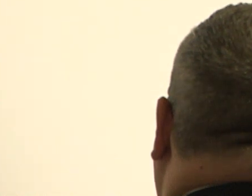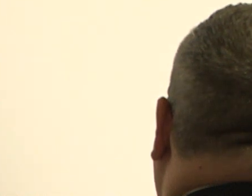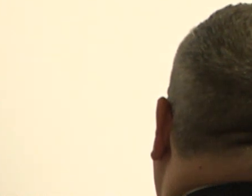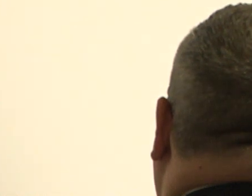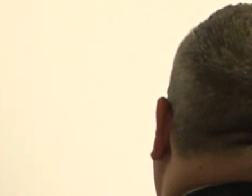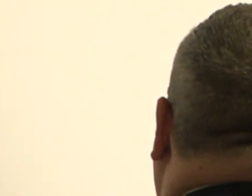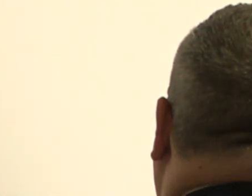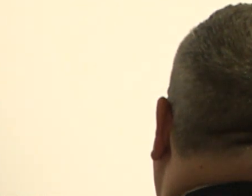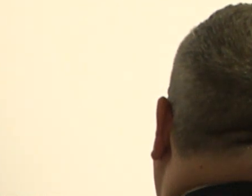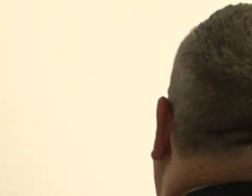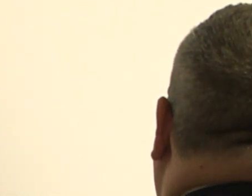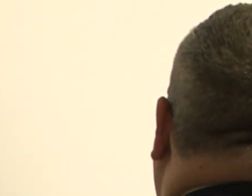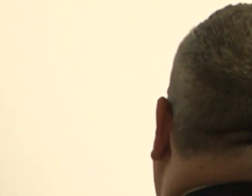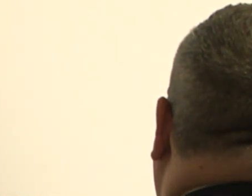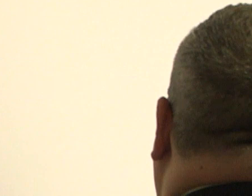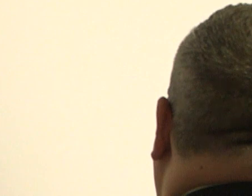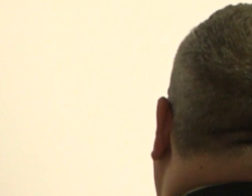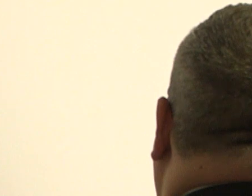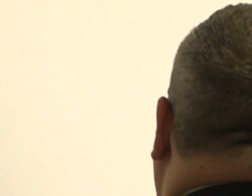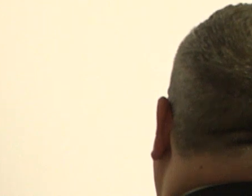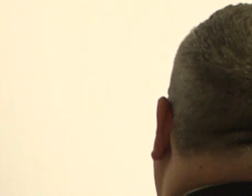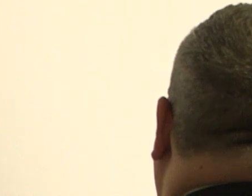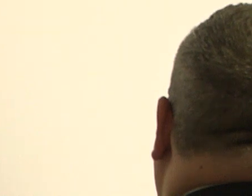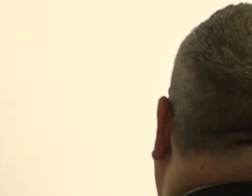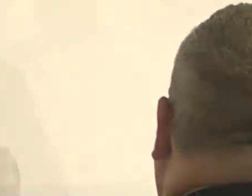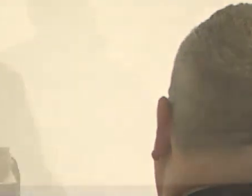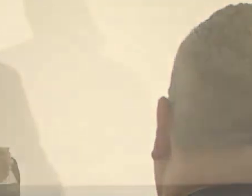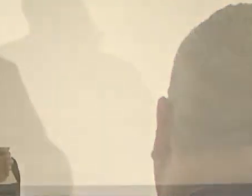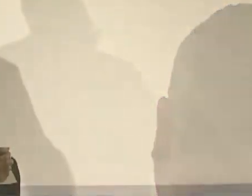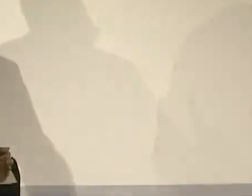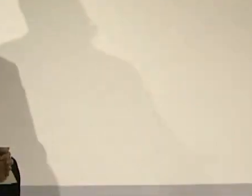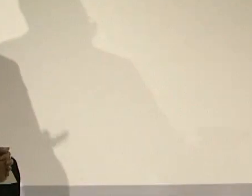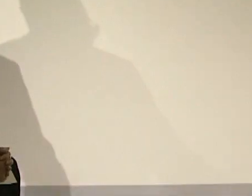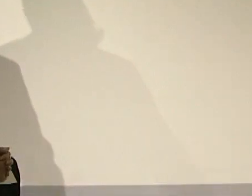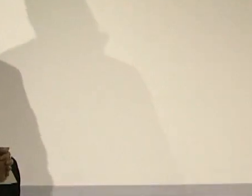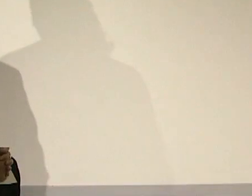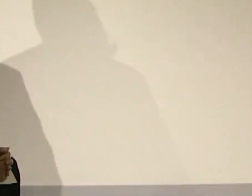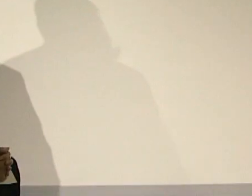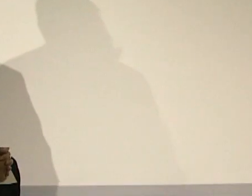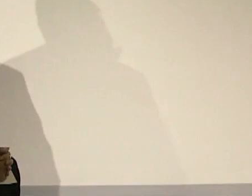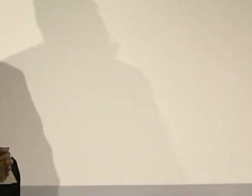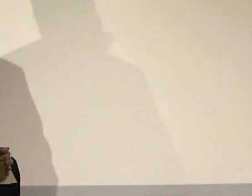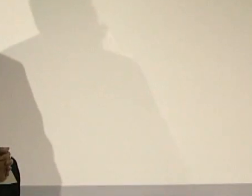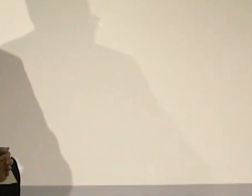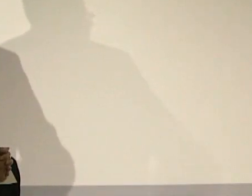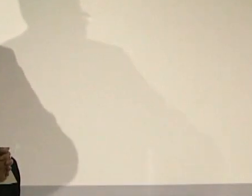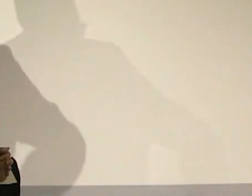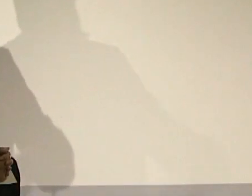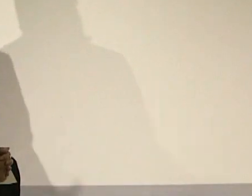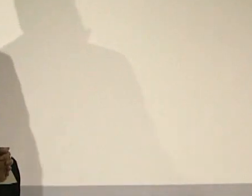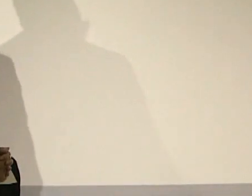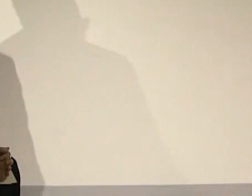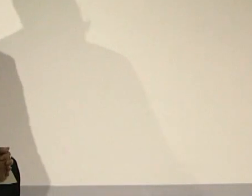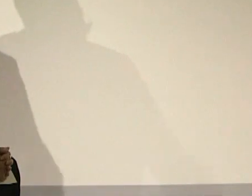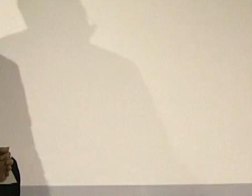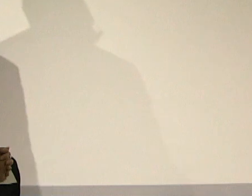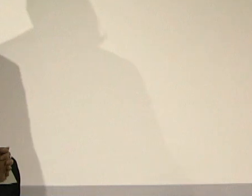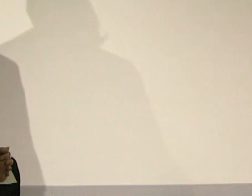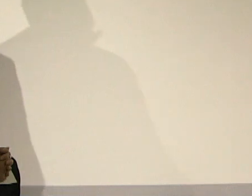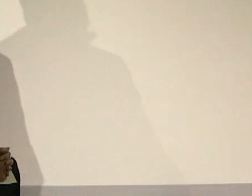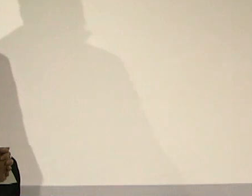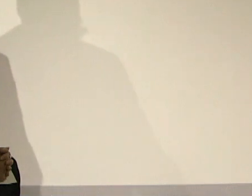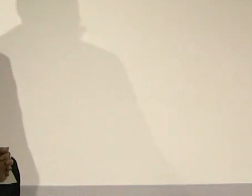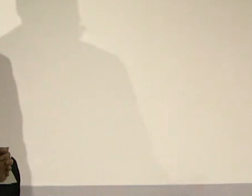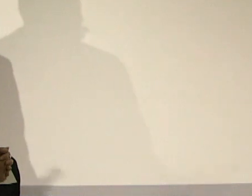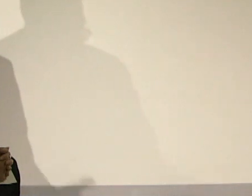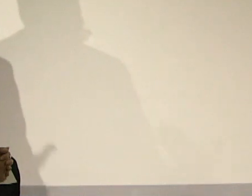restore America's confidence in higher education. Now for the budget update. Big thanks, of course, to